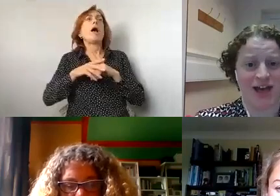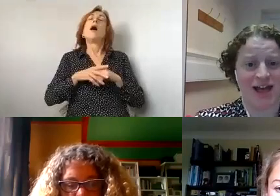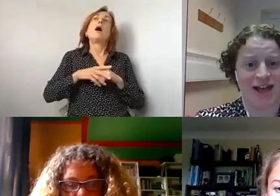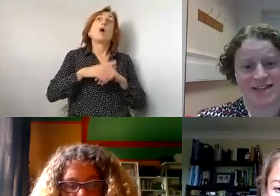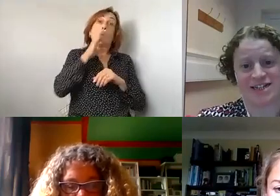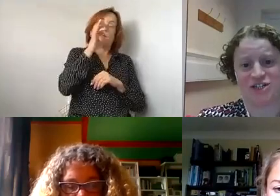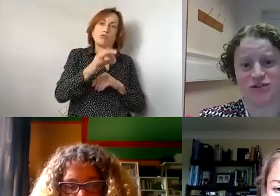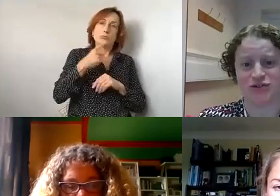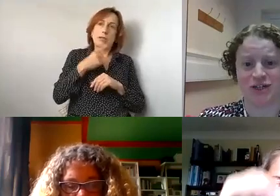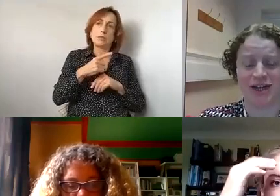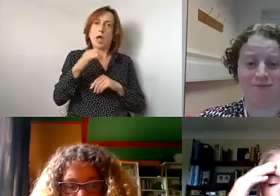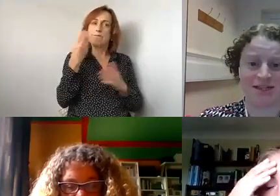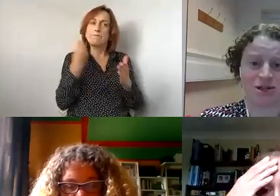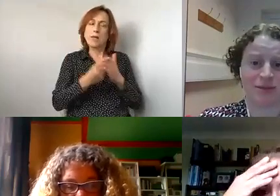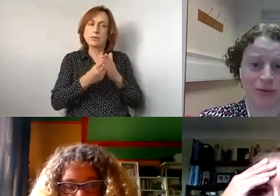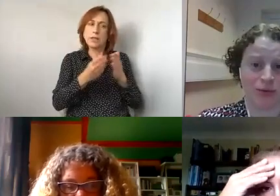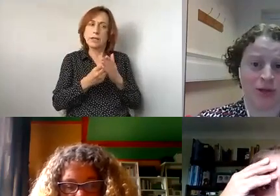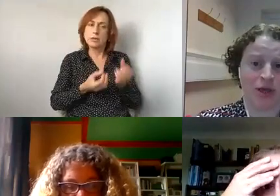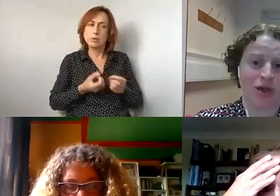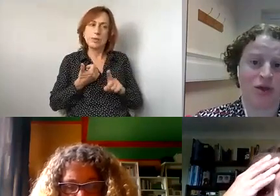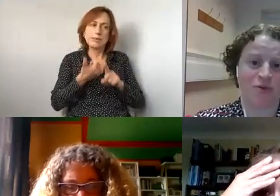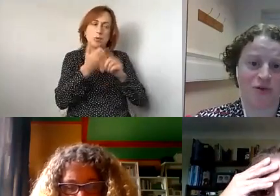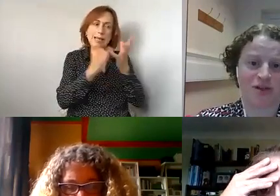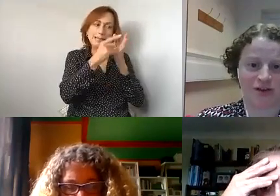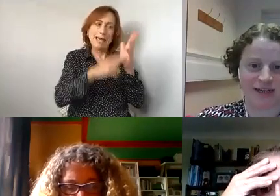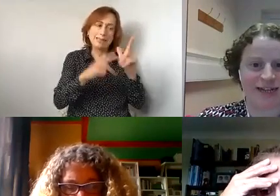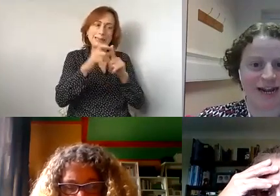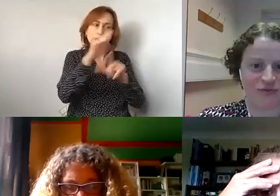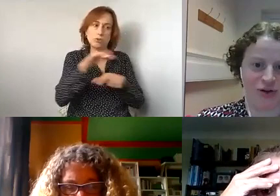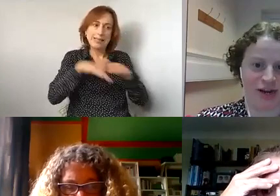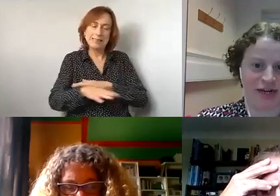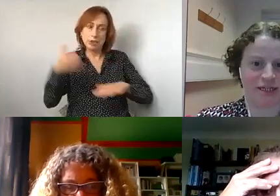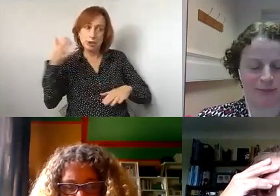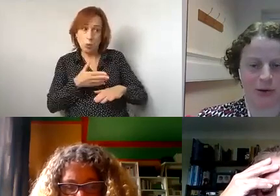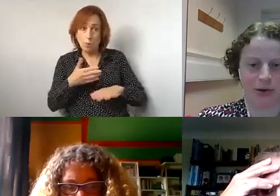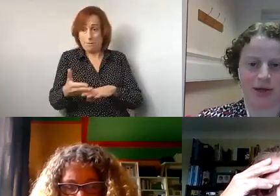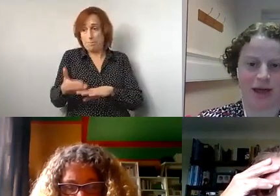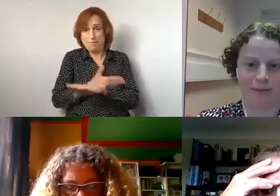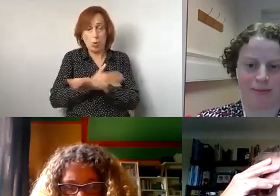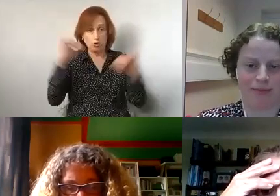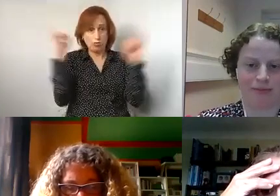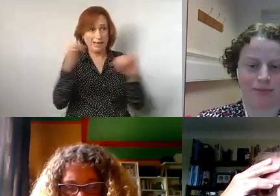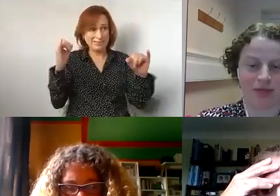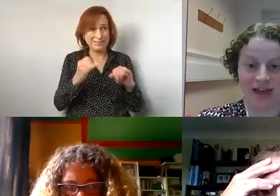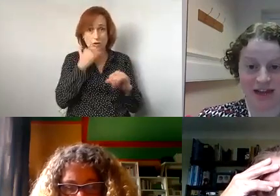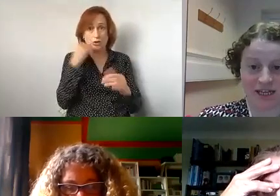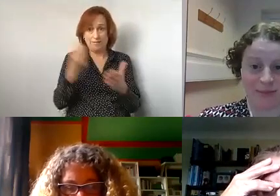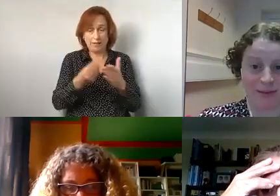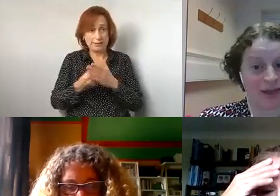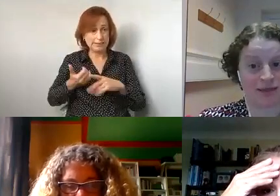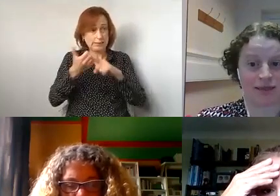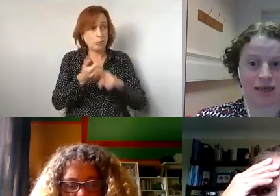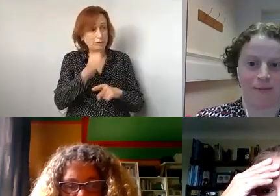for SEND children in mainstream school who before this crisis lacked funding to support their